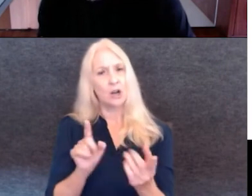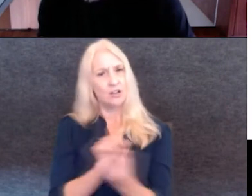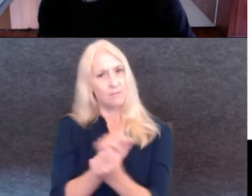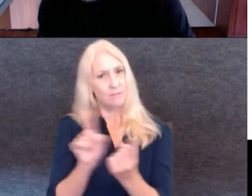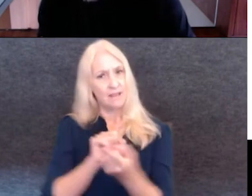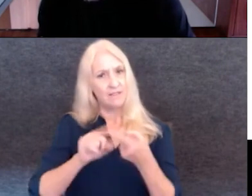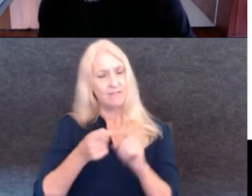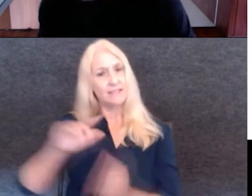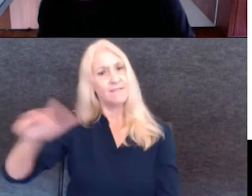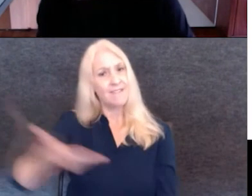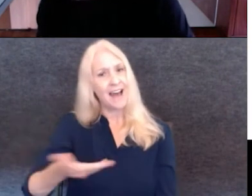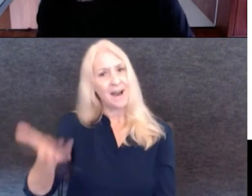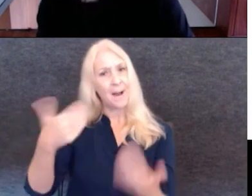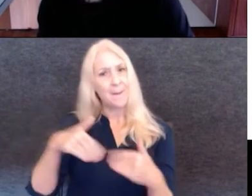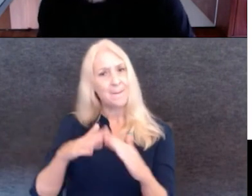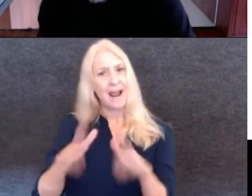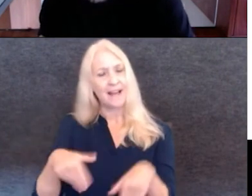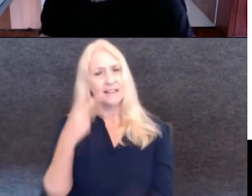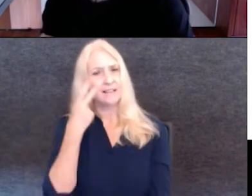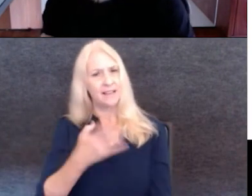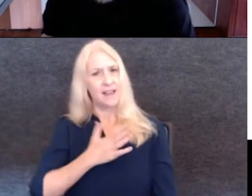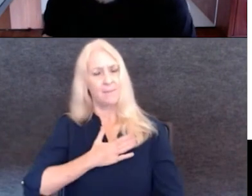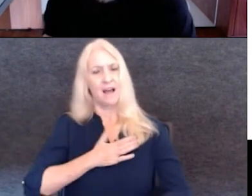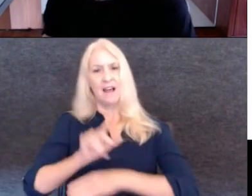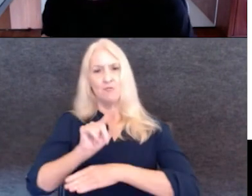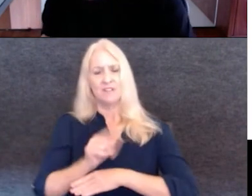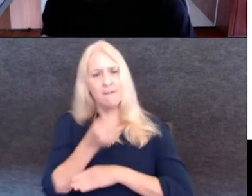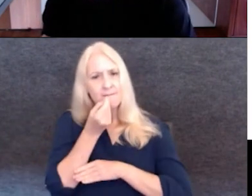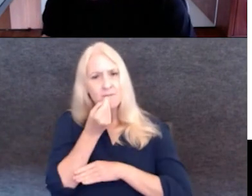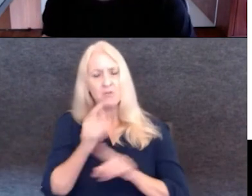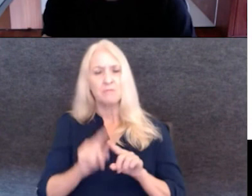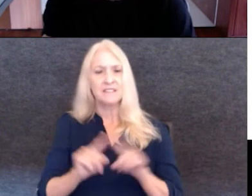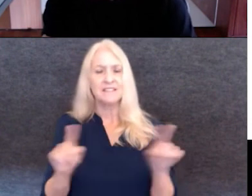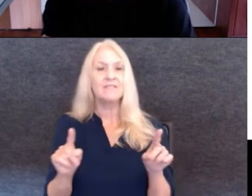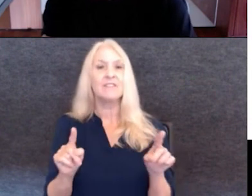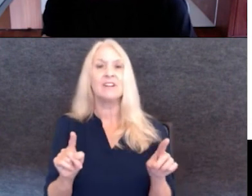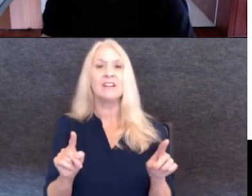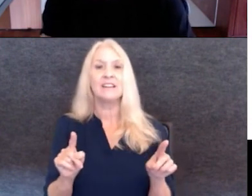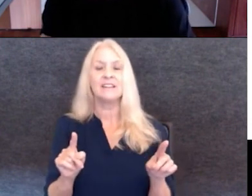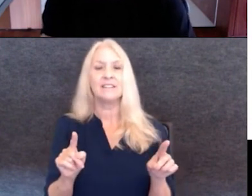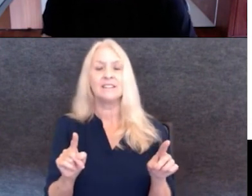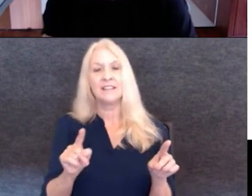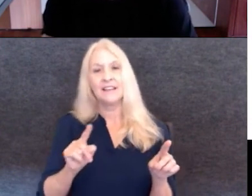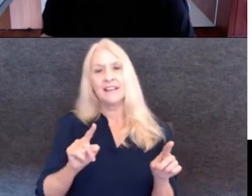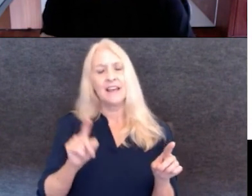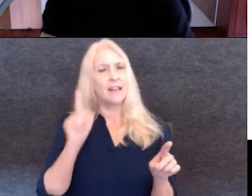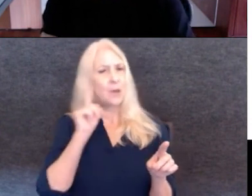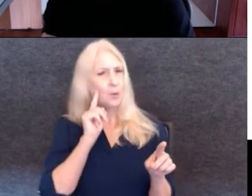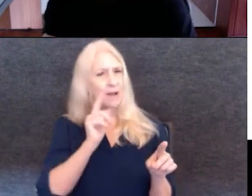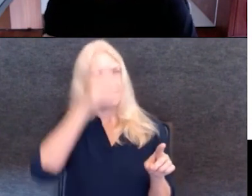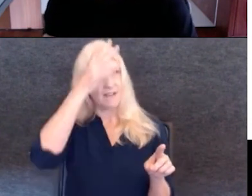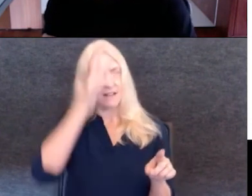my house, and they see the tradition of the food we have, and they start to hear my father talk. And at that moment,